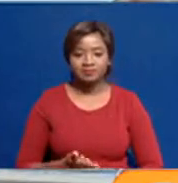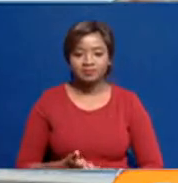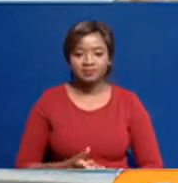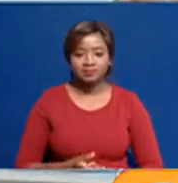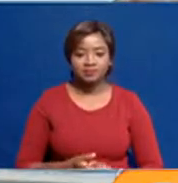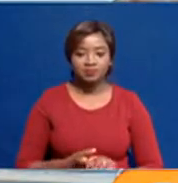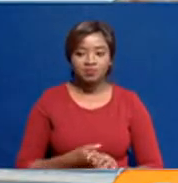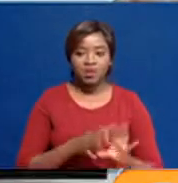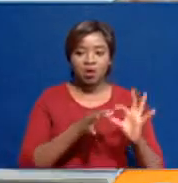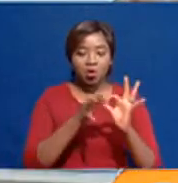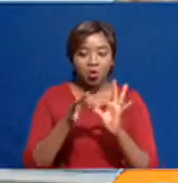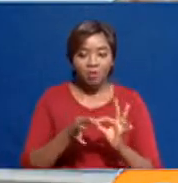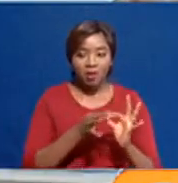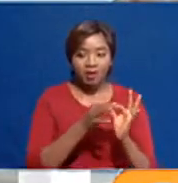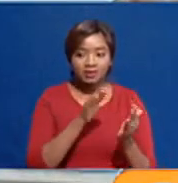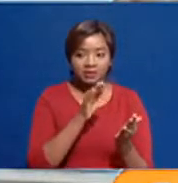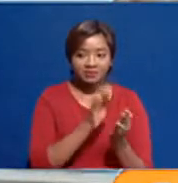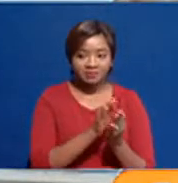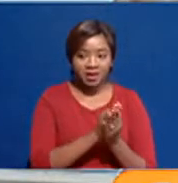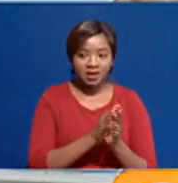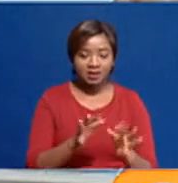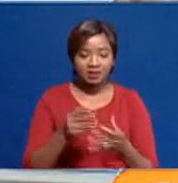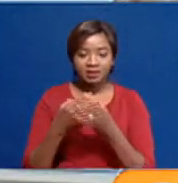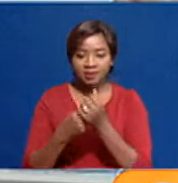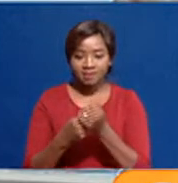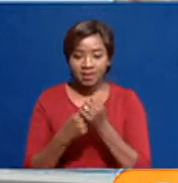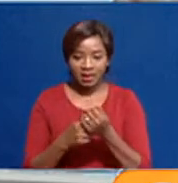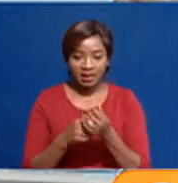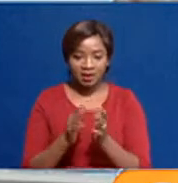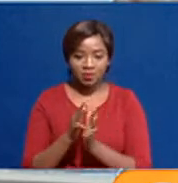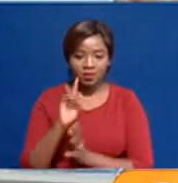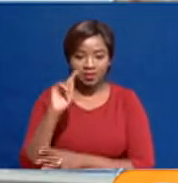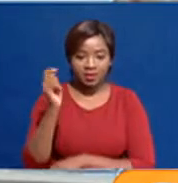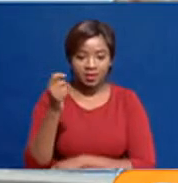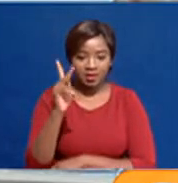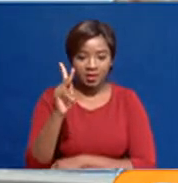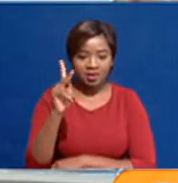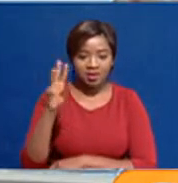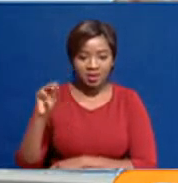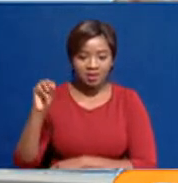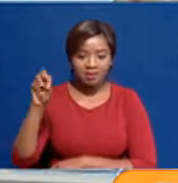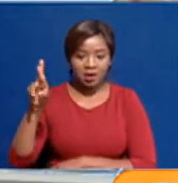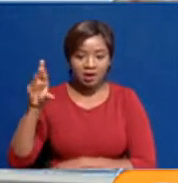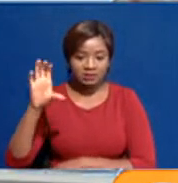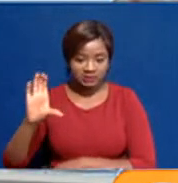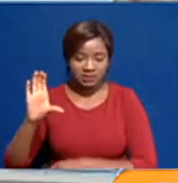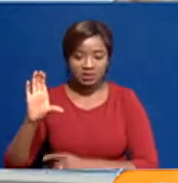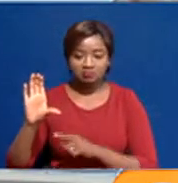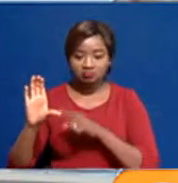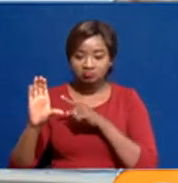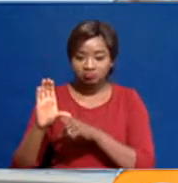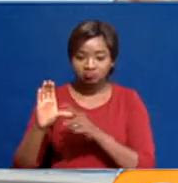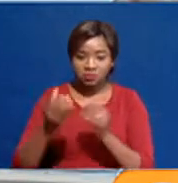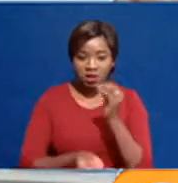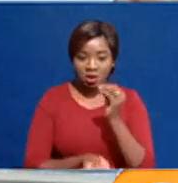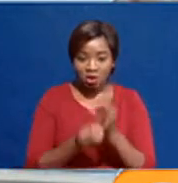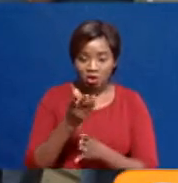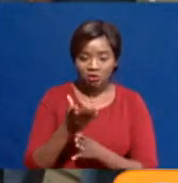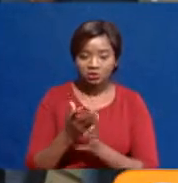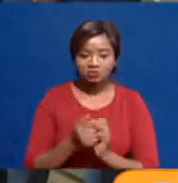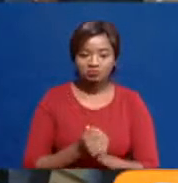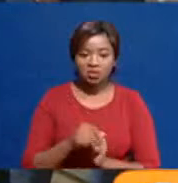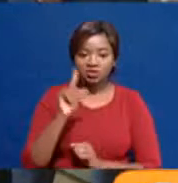Cooperative Bank has partnered with the Kenya Mortgage Refinance Company, or KMRC, in the launch of an